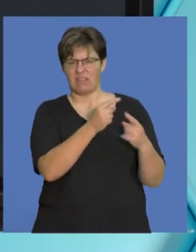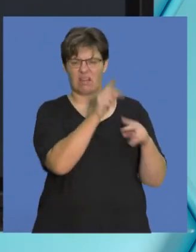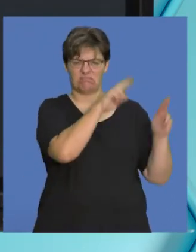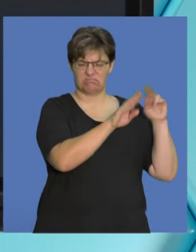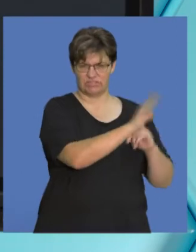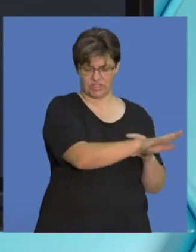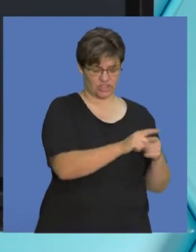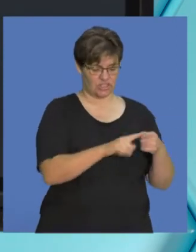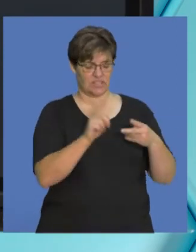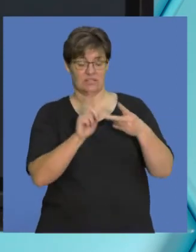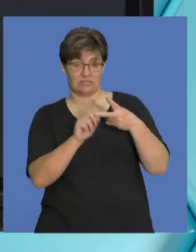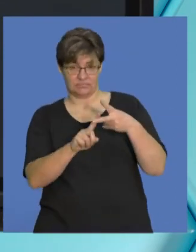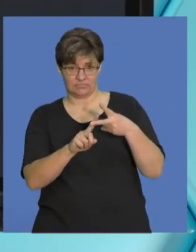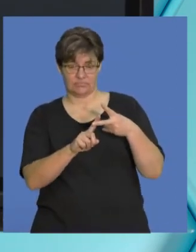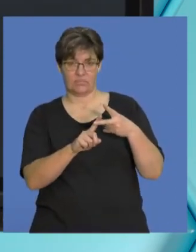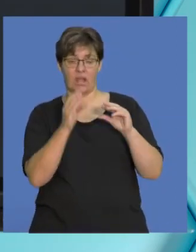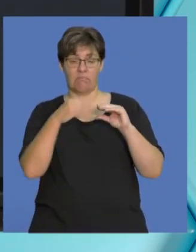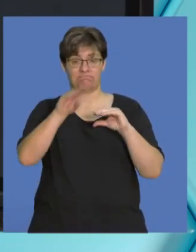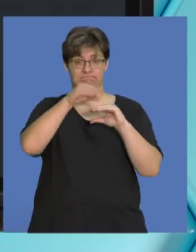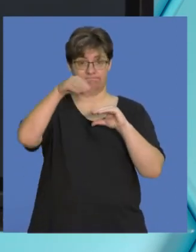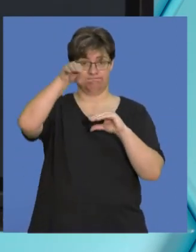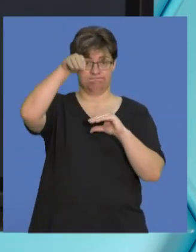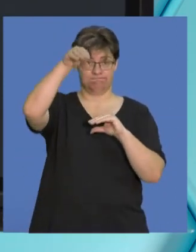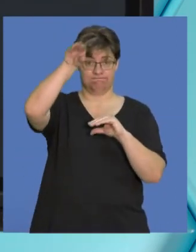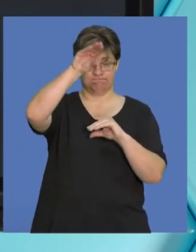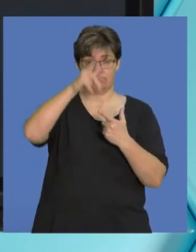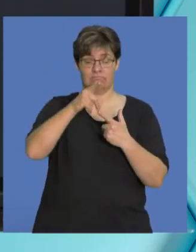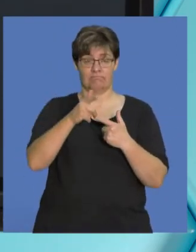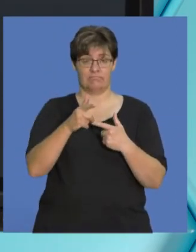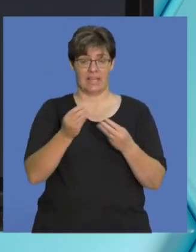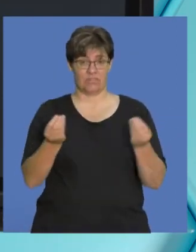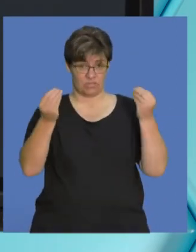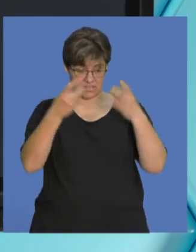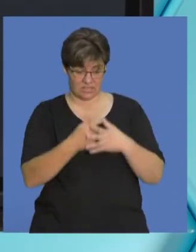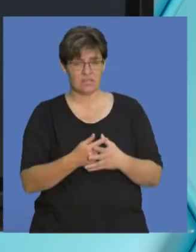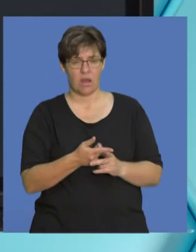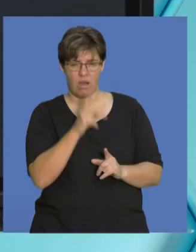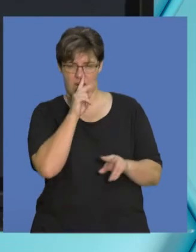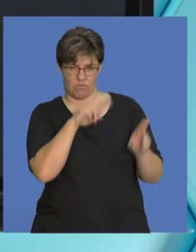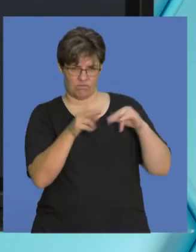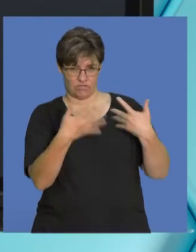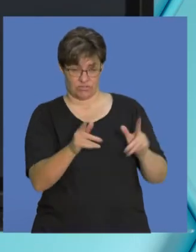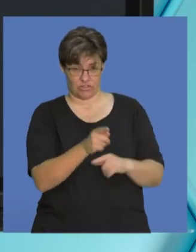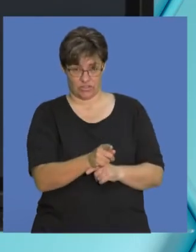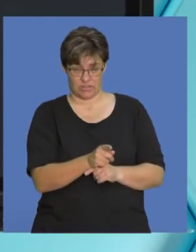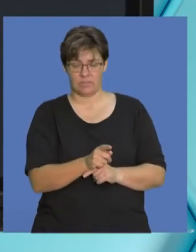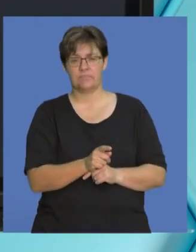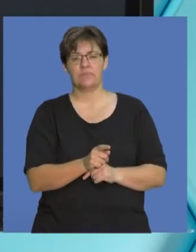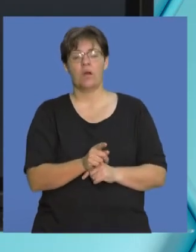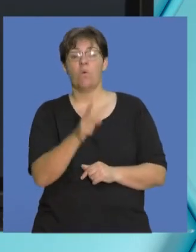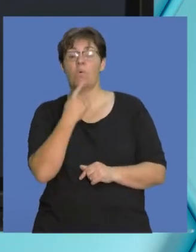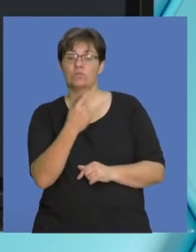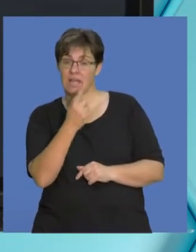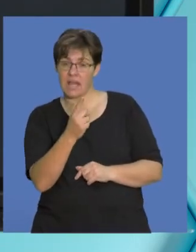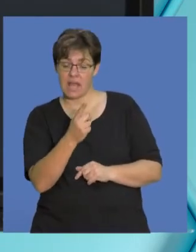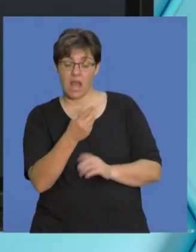simple interest. We've also looked at compound interest, and we looked at some revision under compound interest. One thing I need to